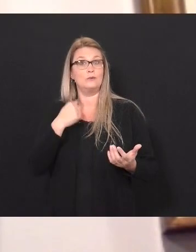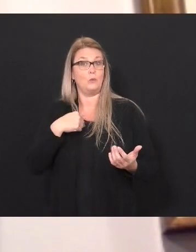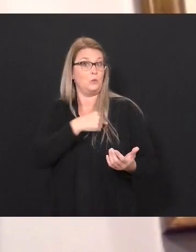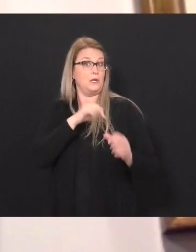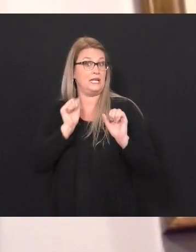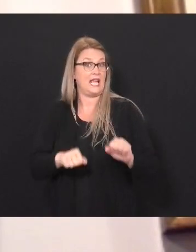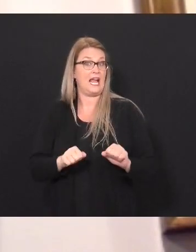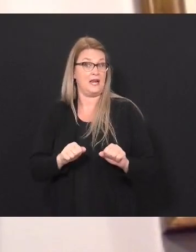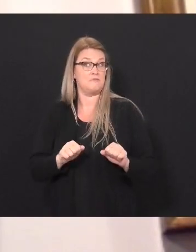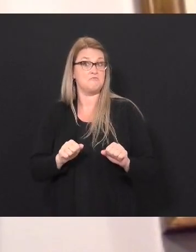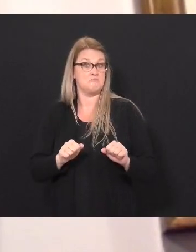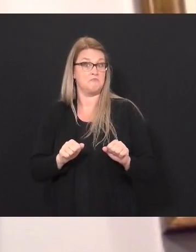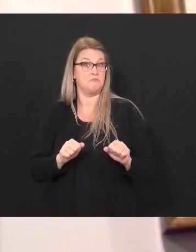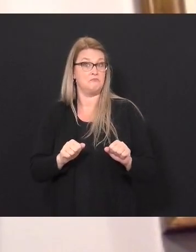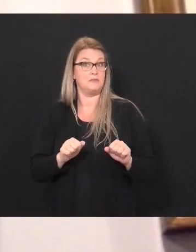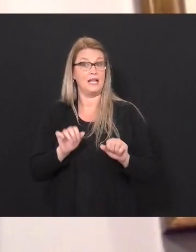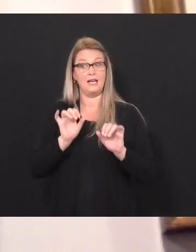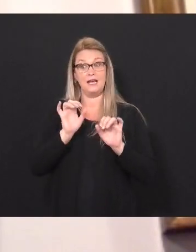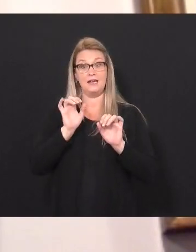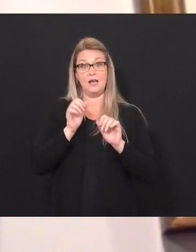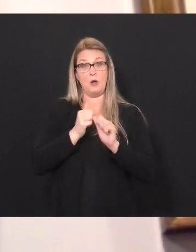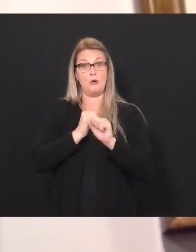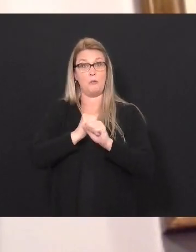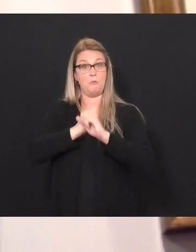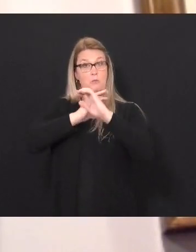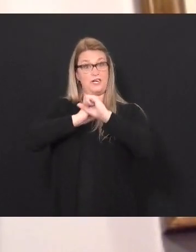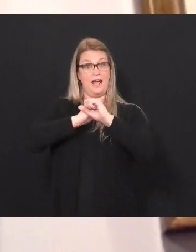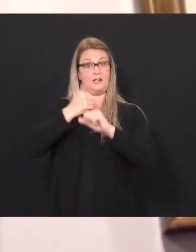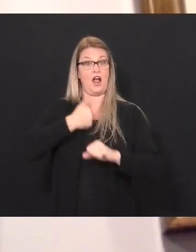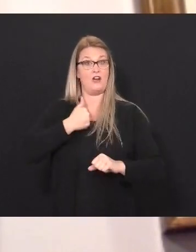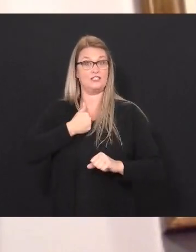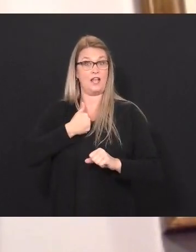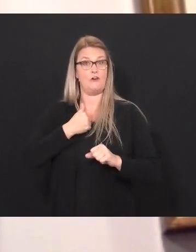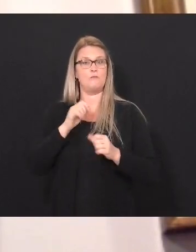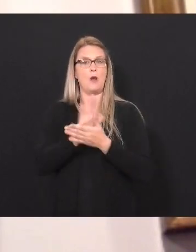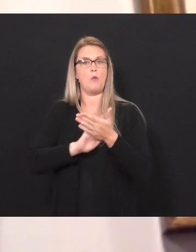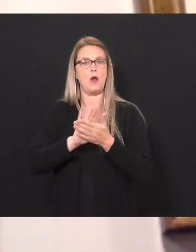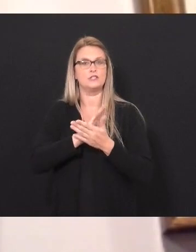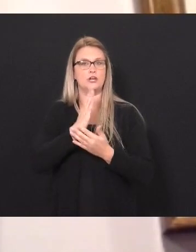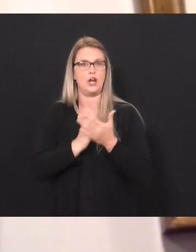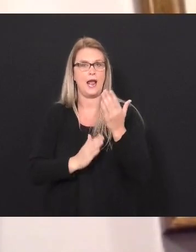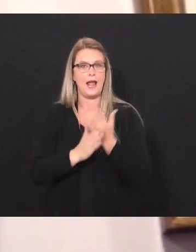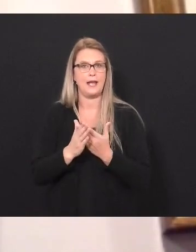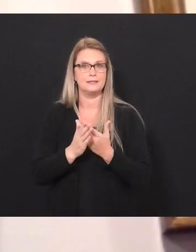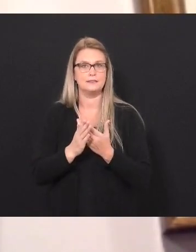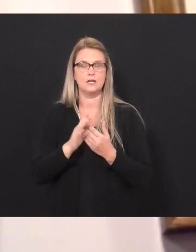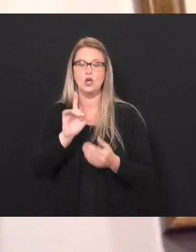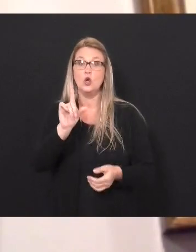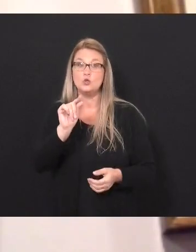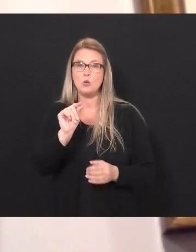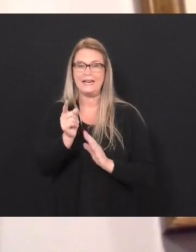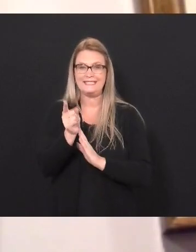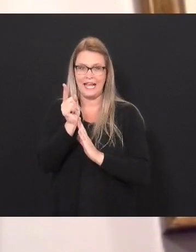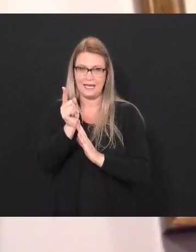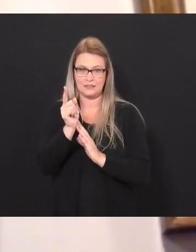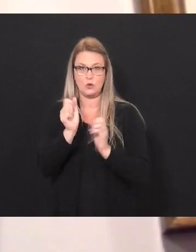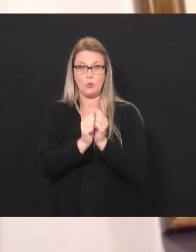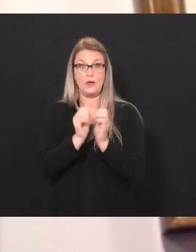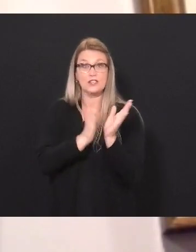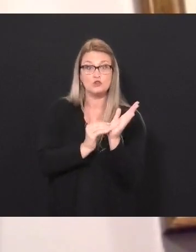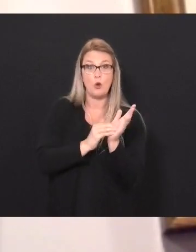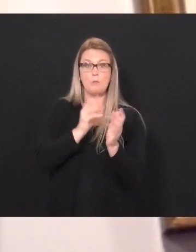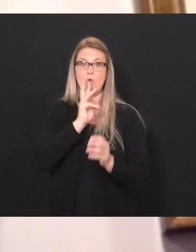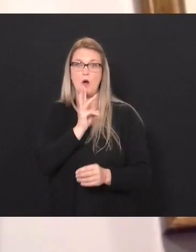use our power to prevent that virus from getting access to us by washing our hands 20 seconds with soap and water, with